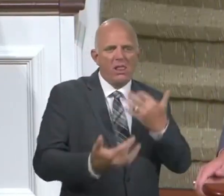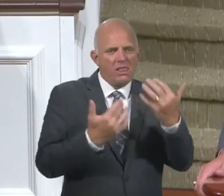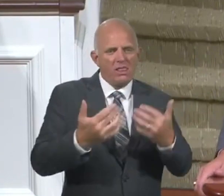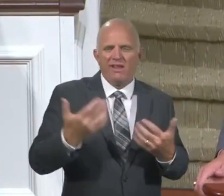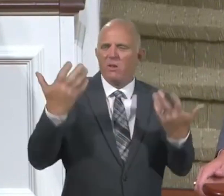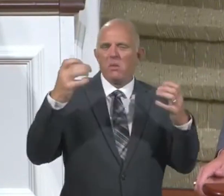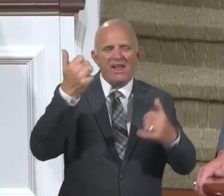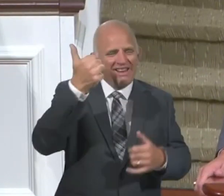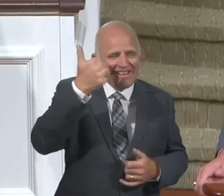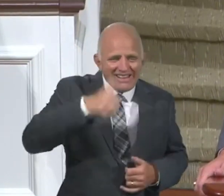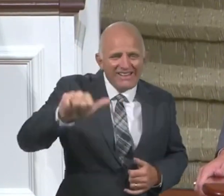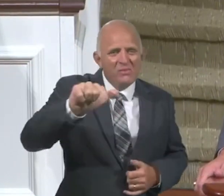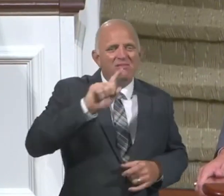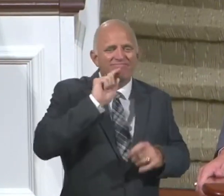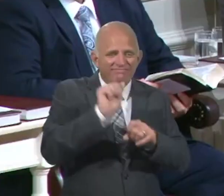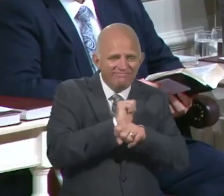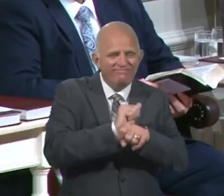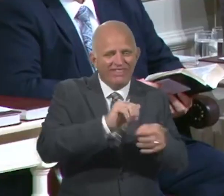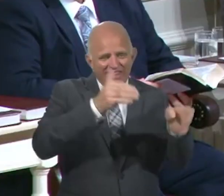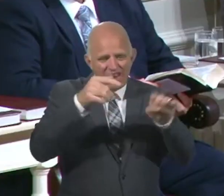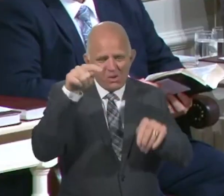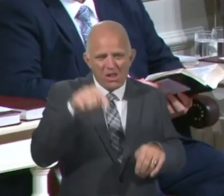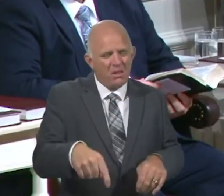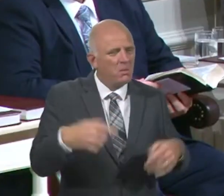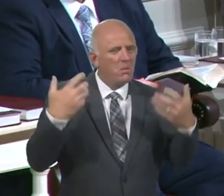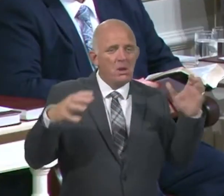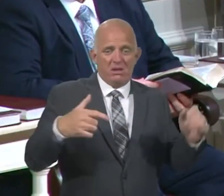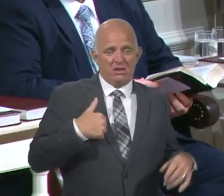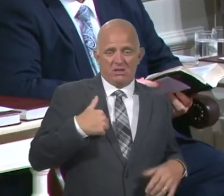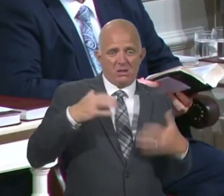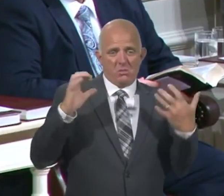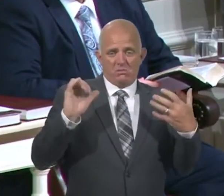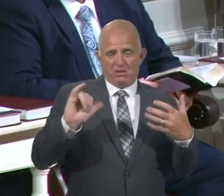perish. Not about you, but I don't want anybody to go to hell.